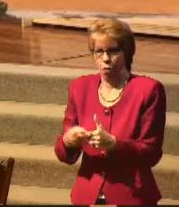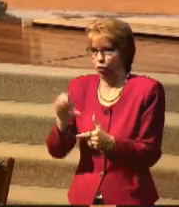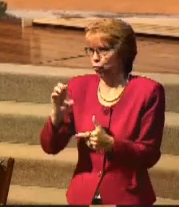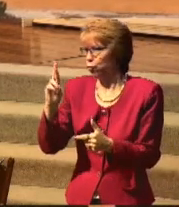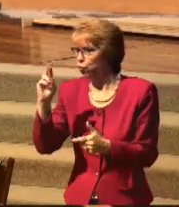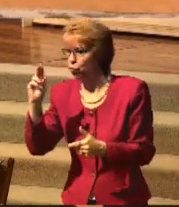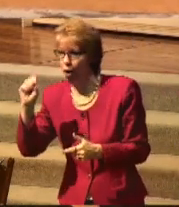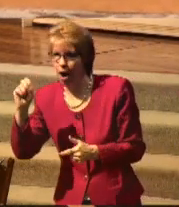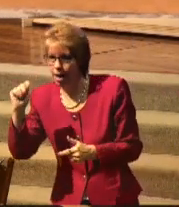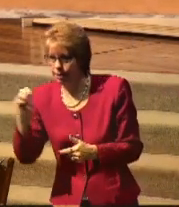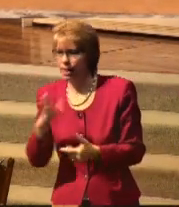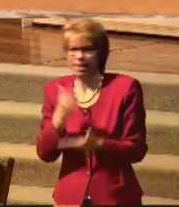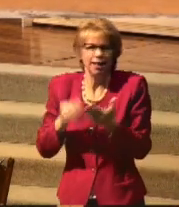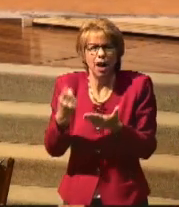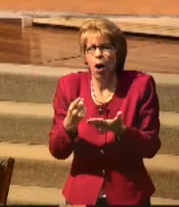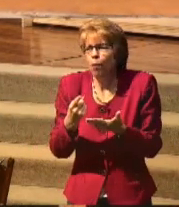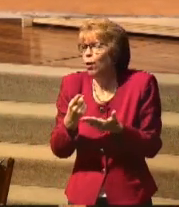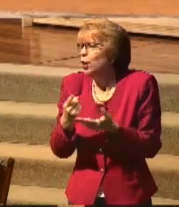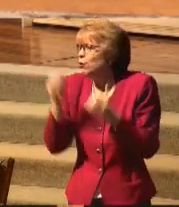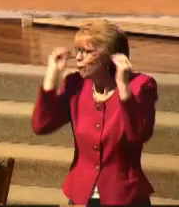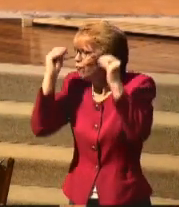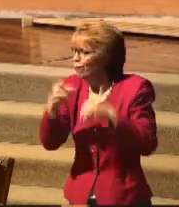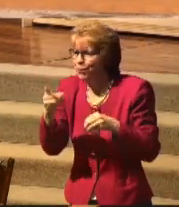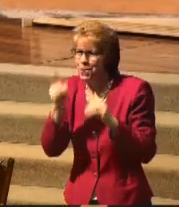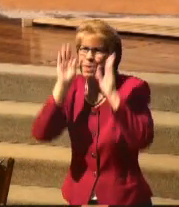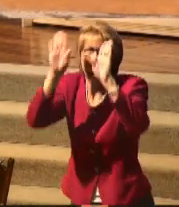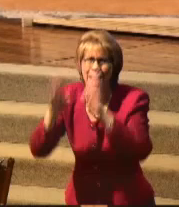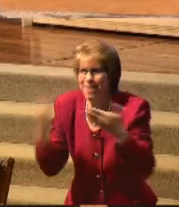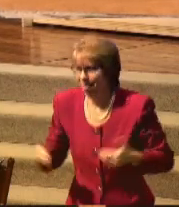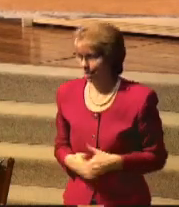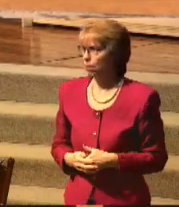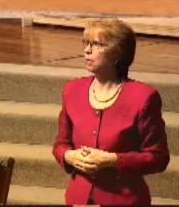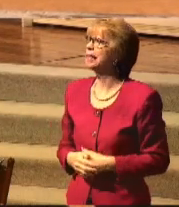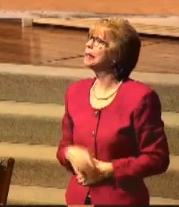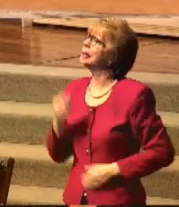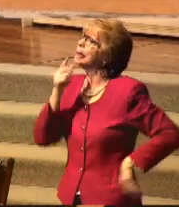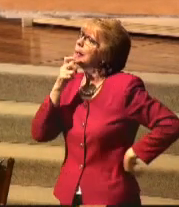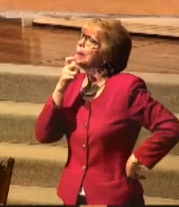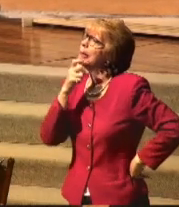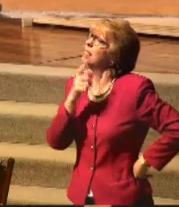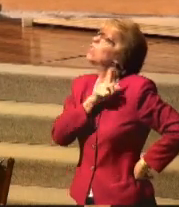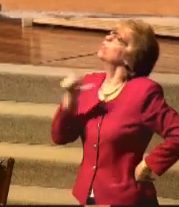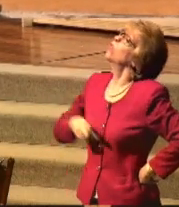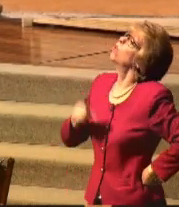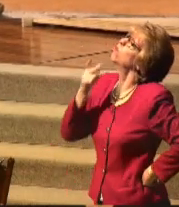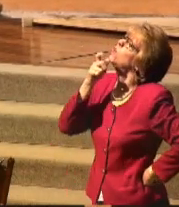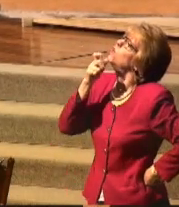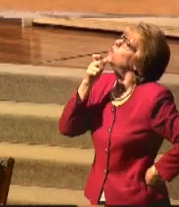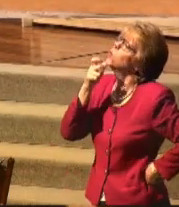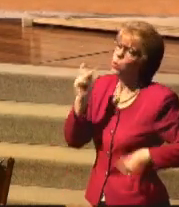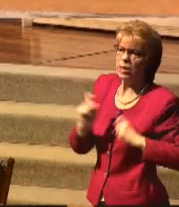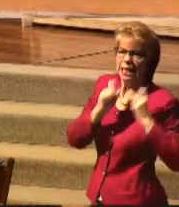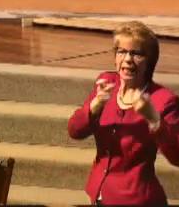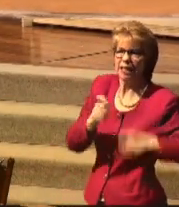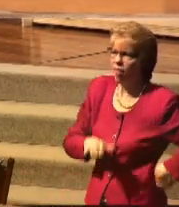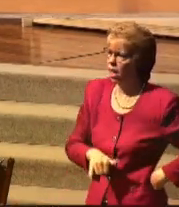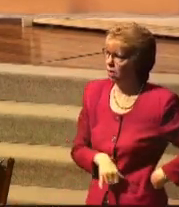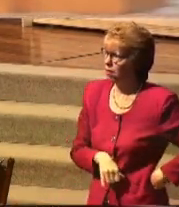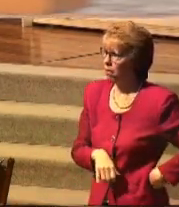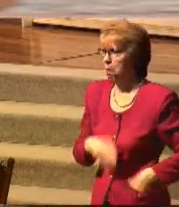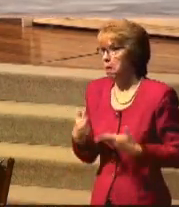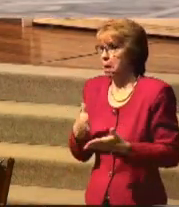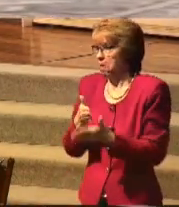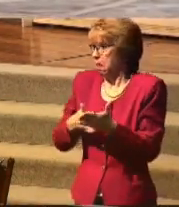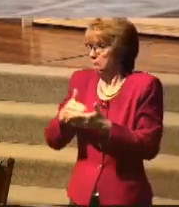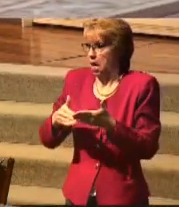something marvelous and wonderful. You just say, Lord, who could I give to? And maybe that pie is not very